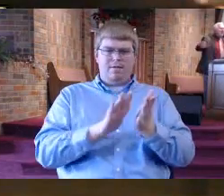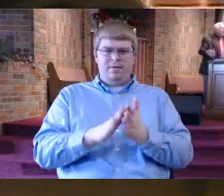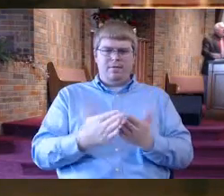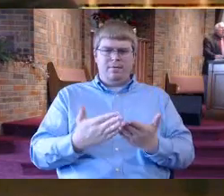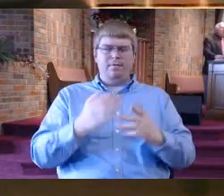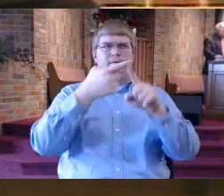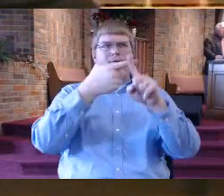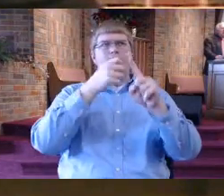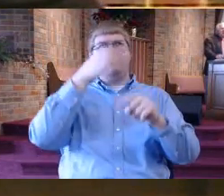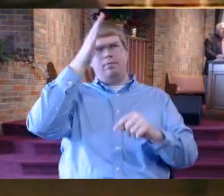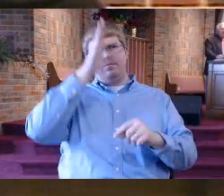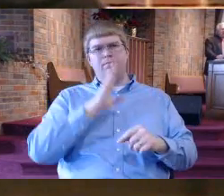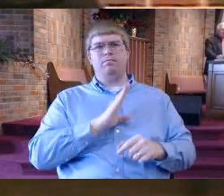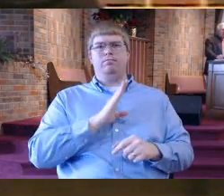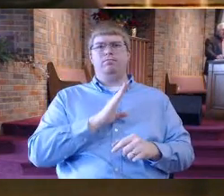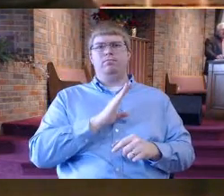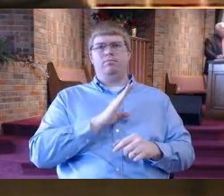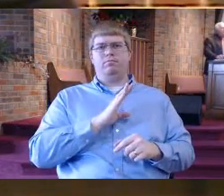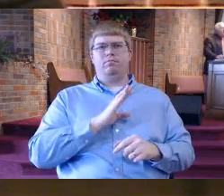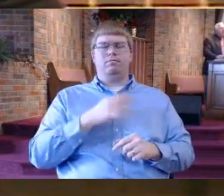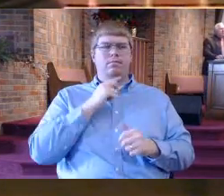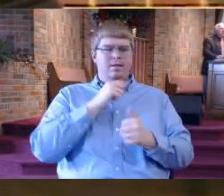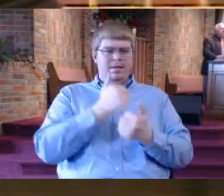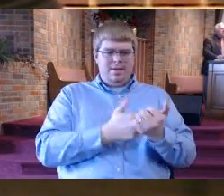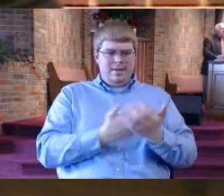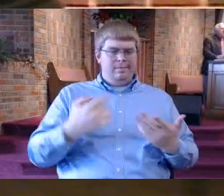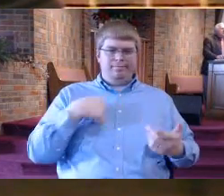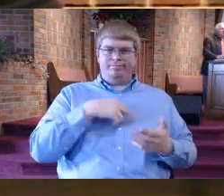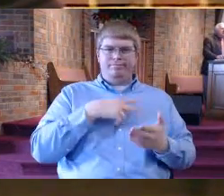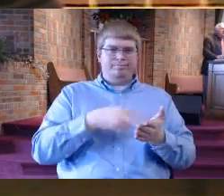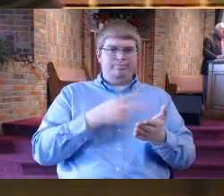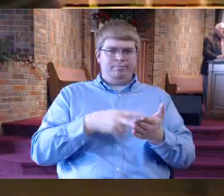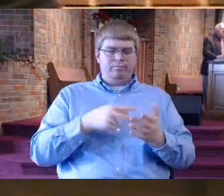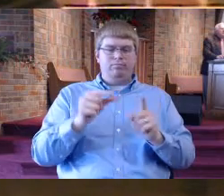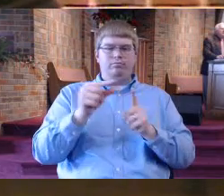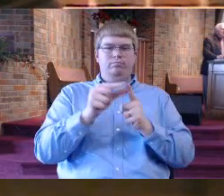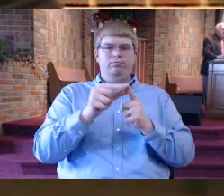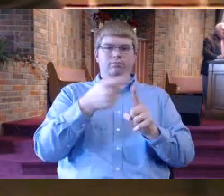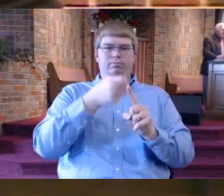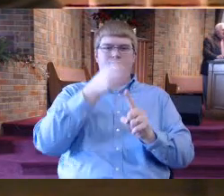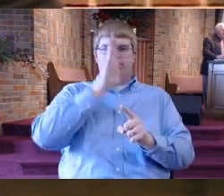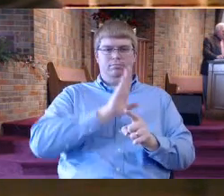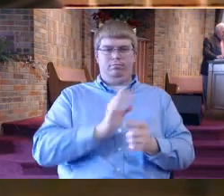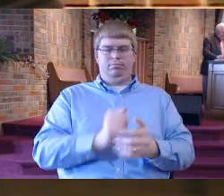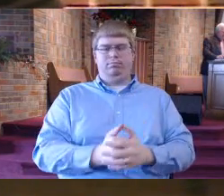God. All of the things that we read, they're the words from God.